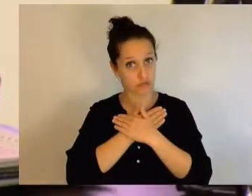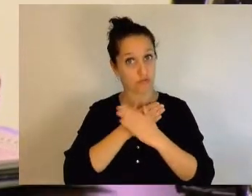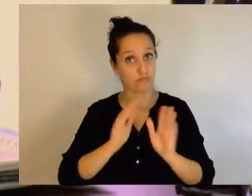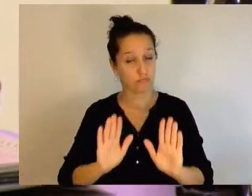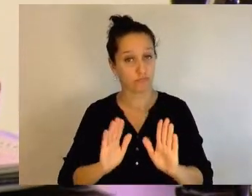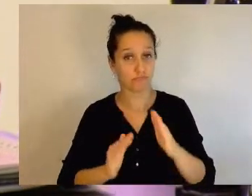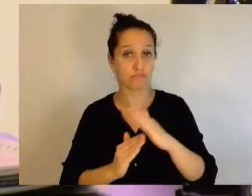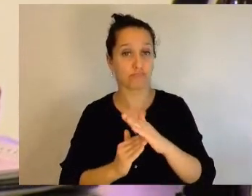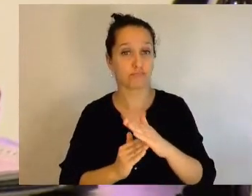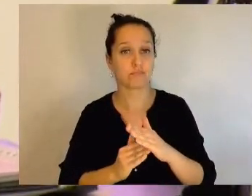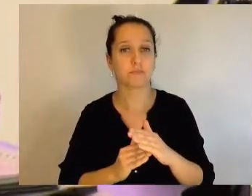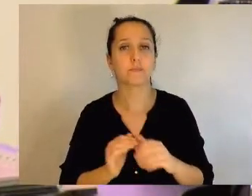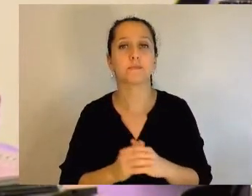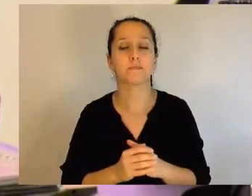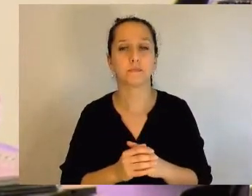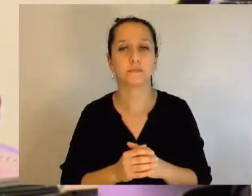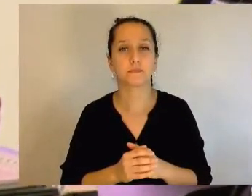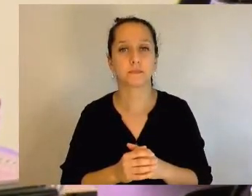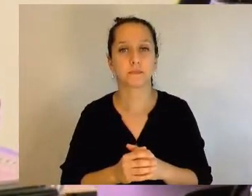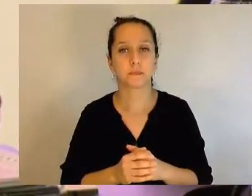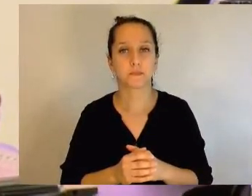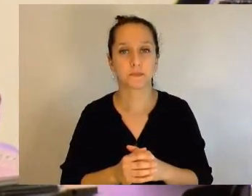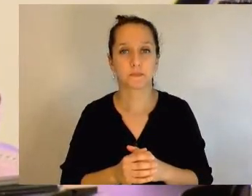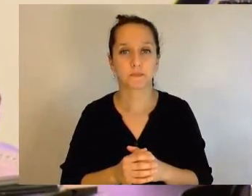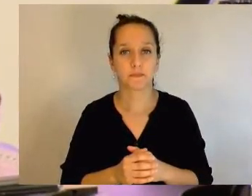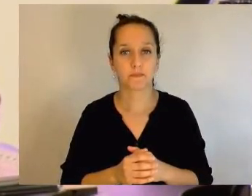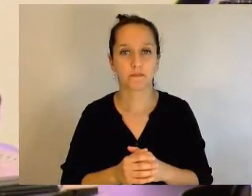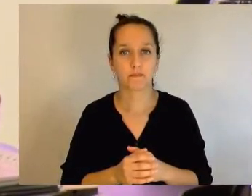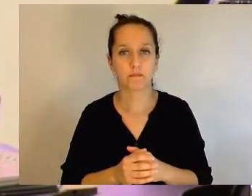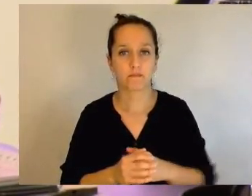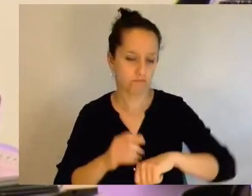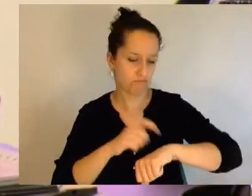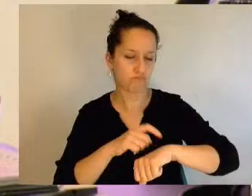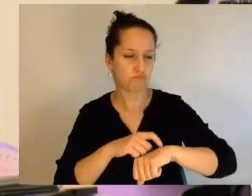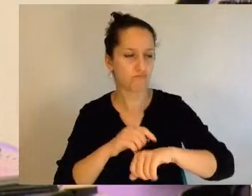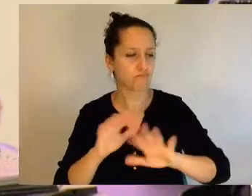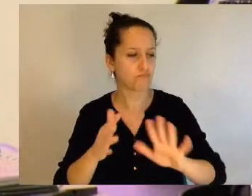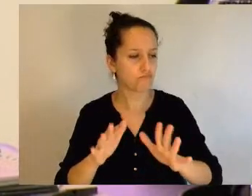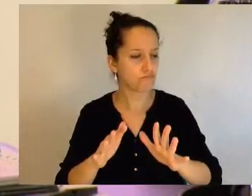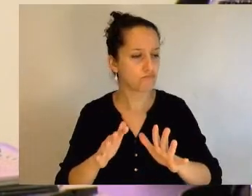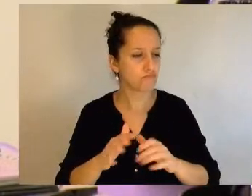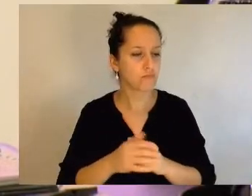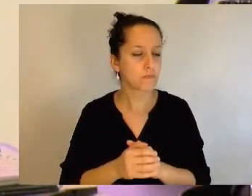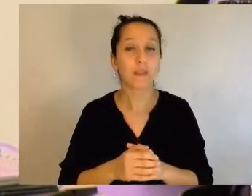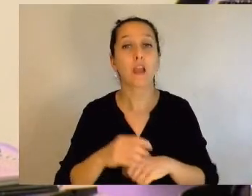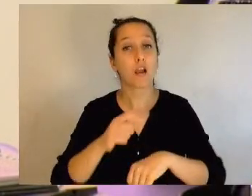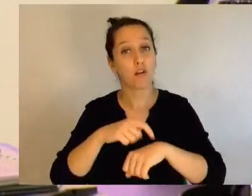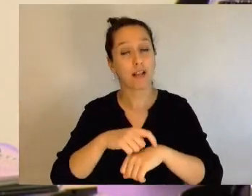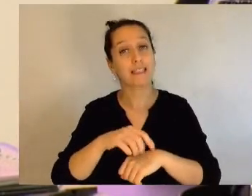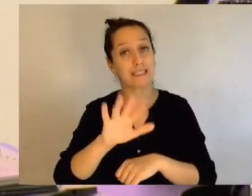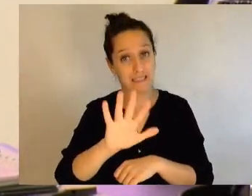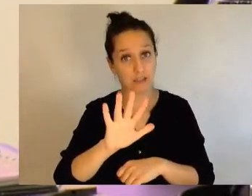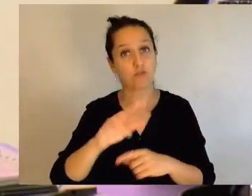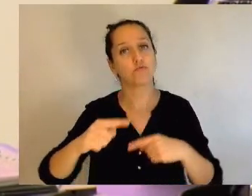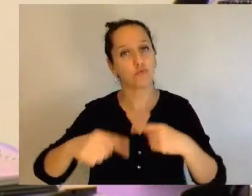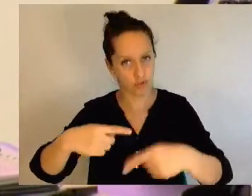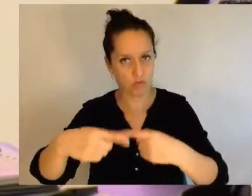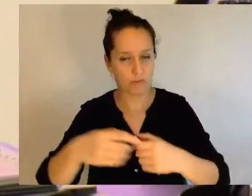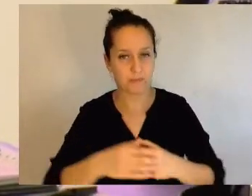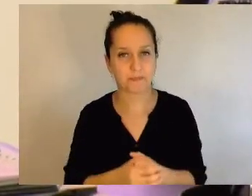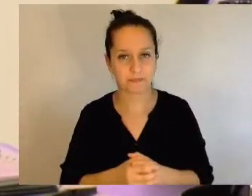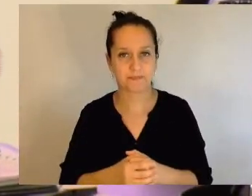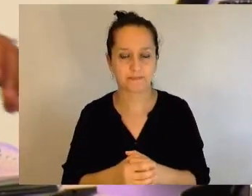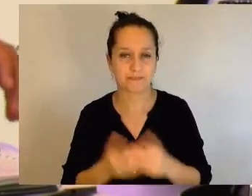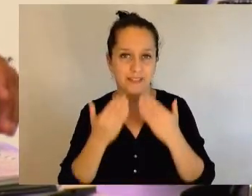now, and we will be back at 5 p.m. to continue with